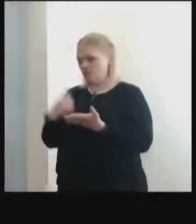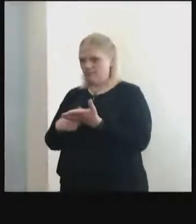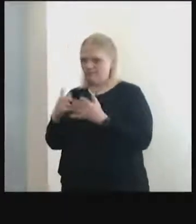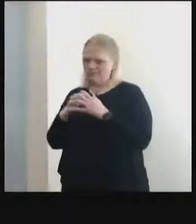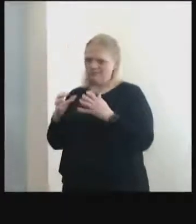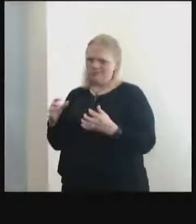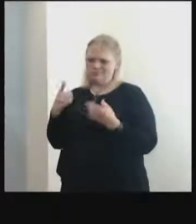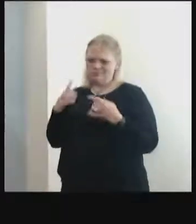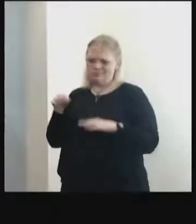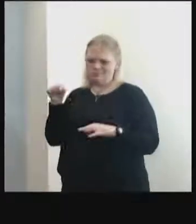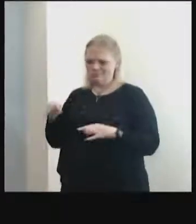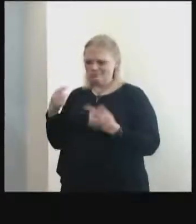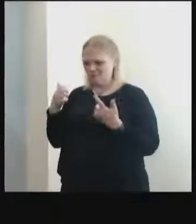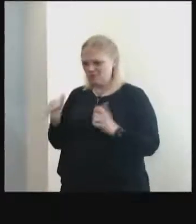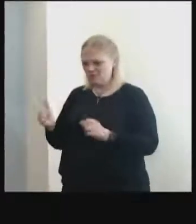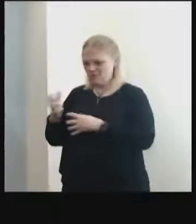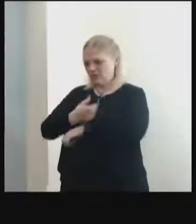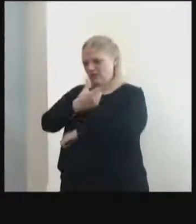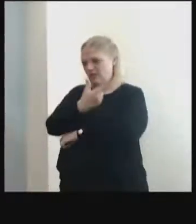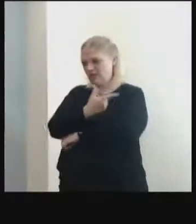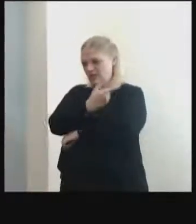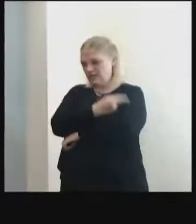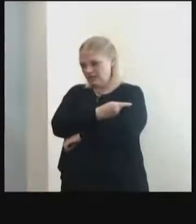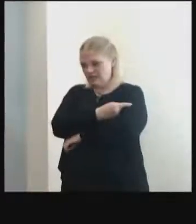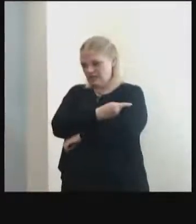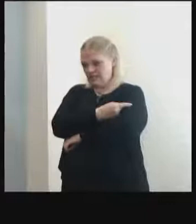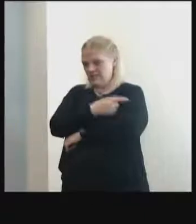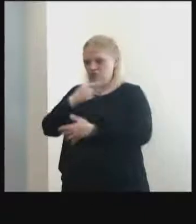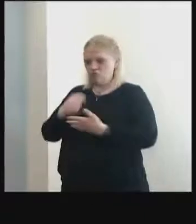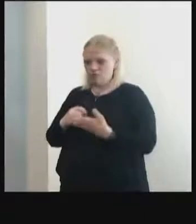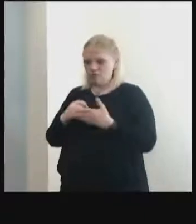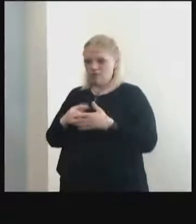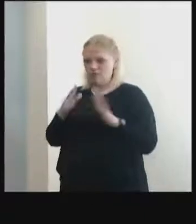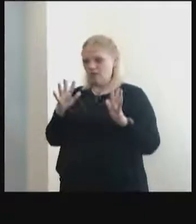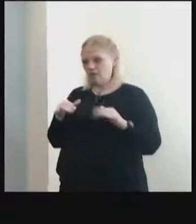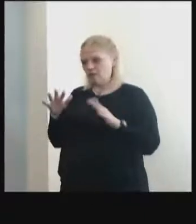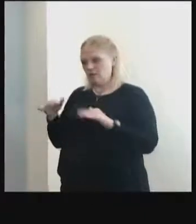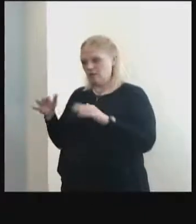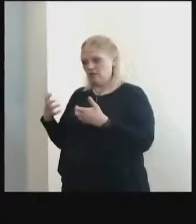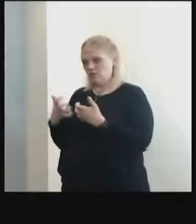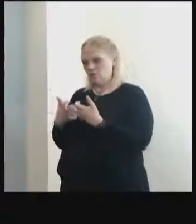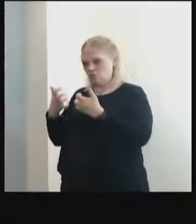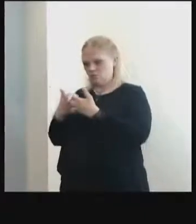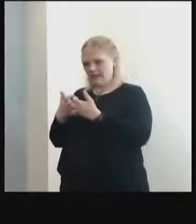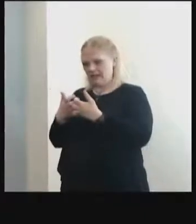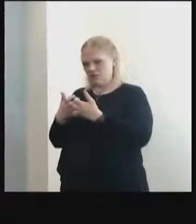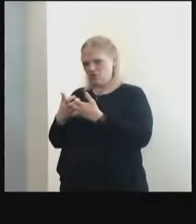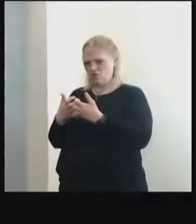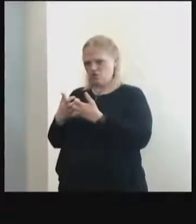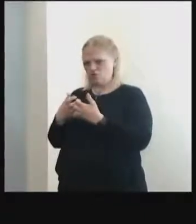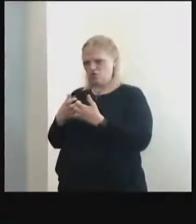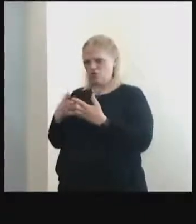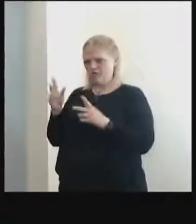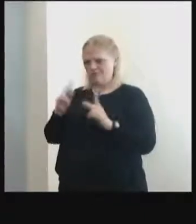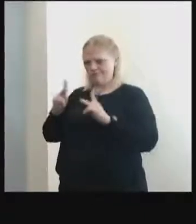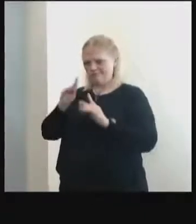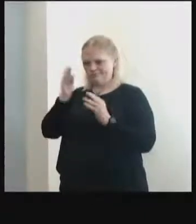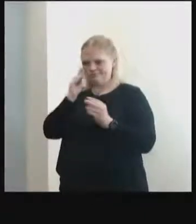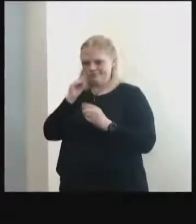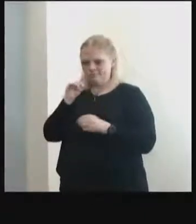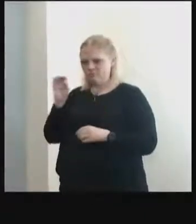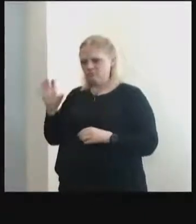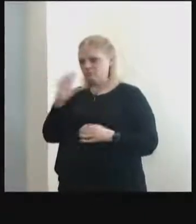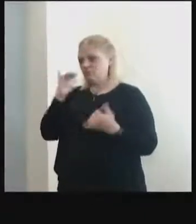about trying to get the vaccinations and the treatment and so forth to kind of match the demographics of Erie County. Now that we're getting